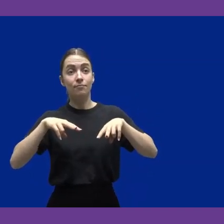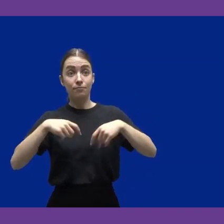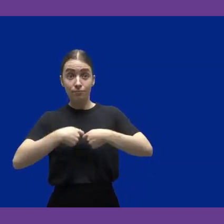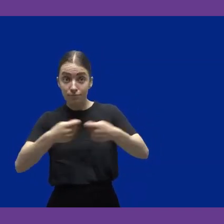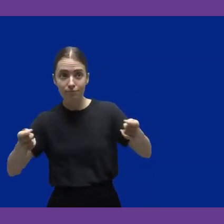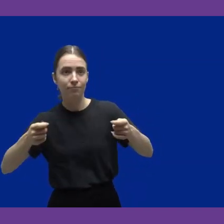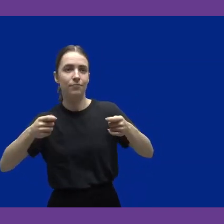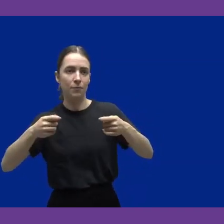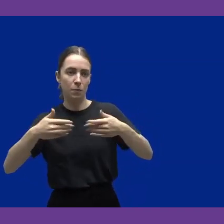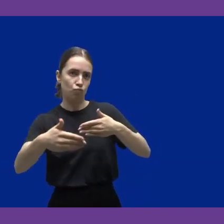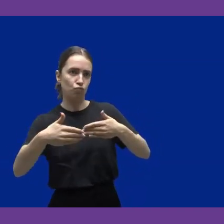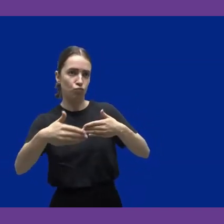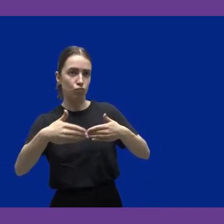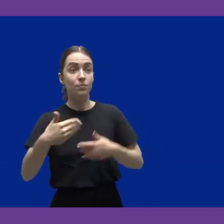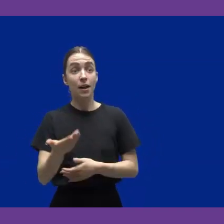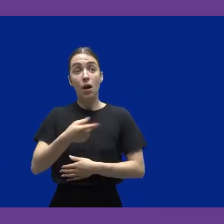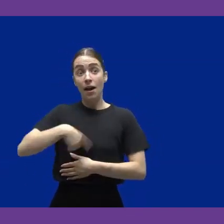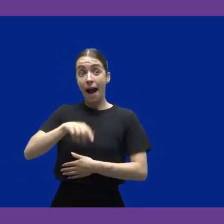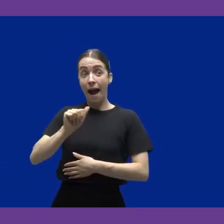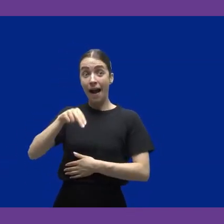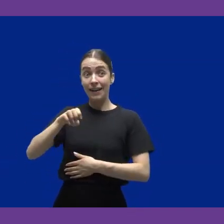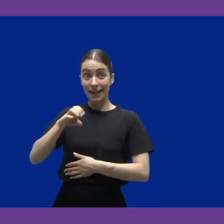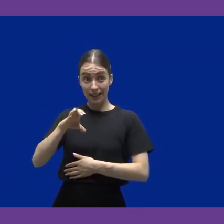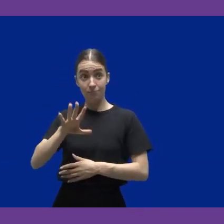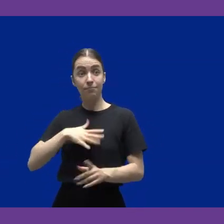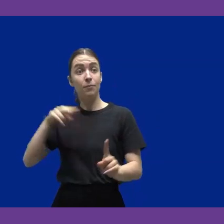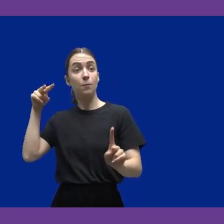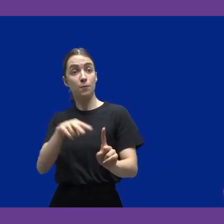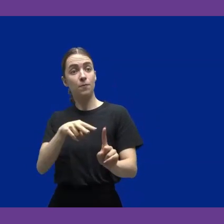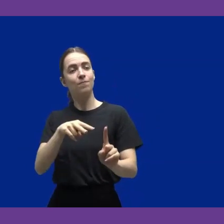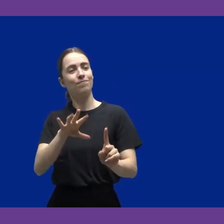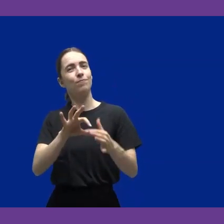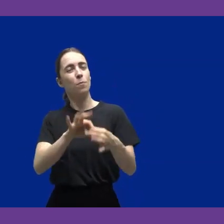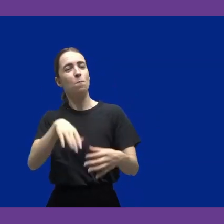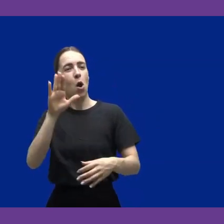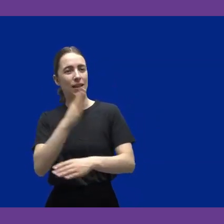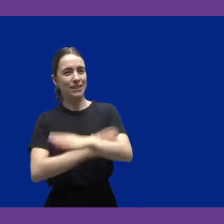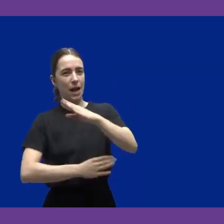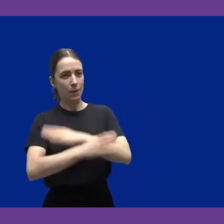original requests and we will continue to push for it. Final question about